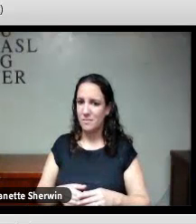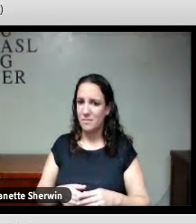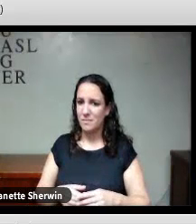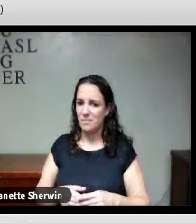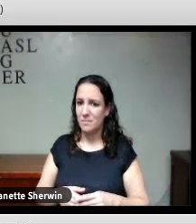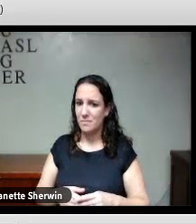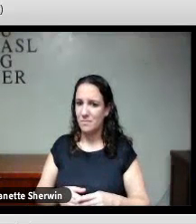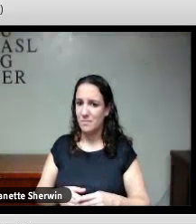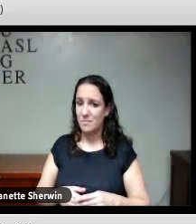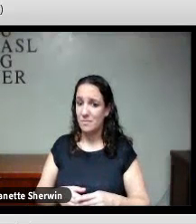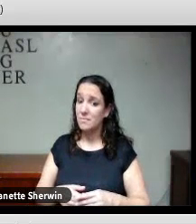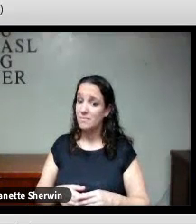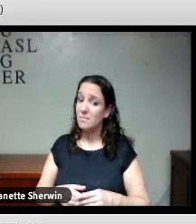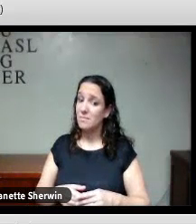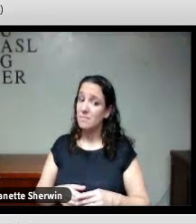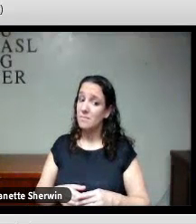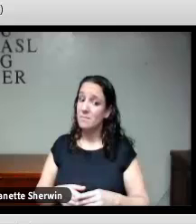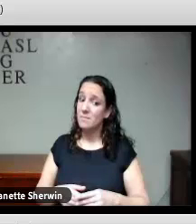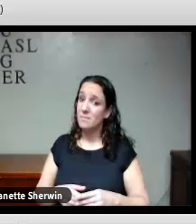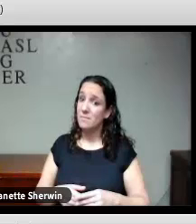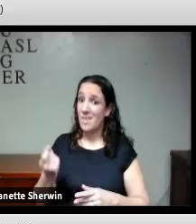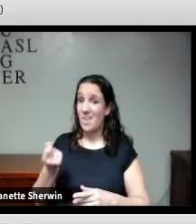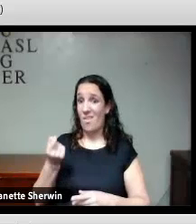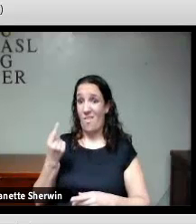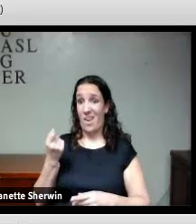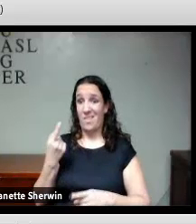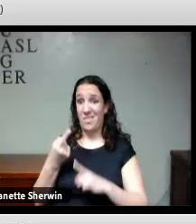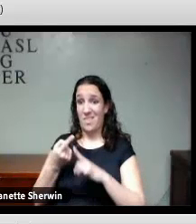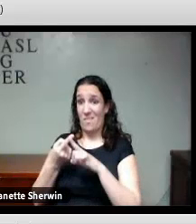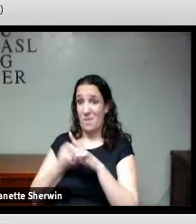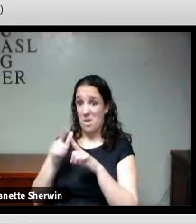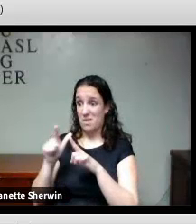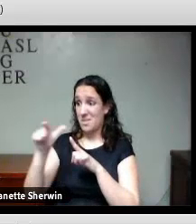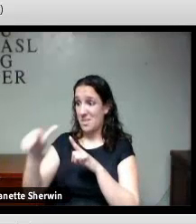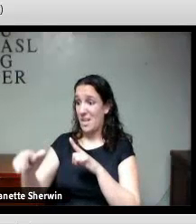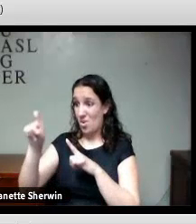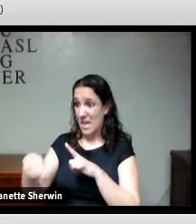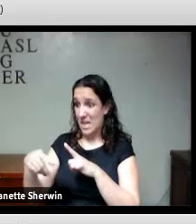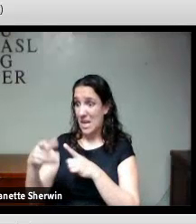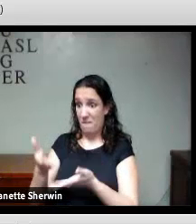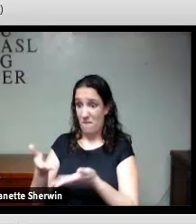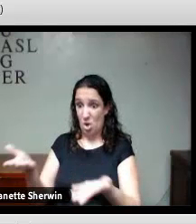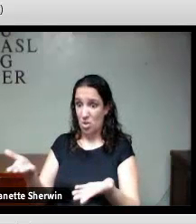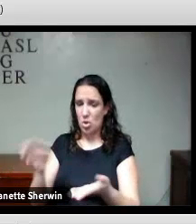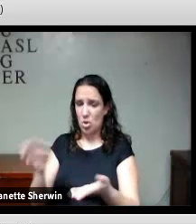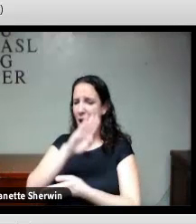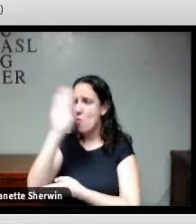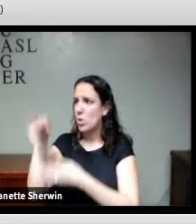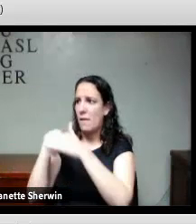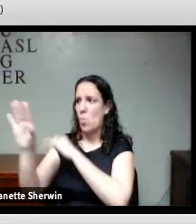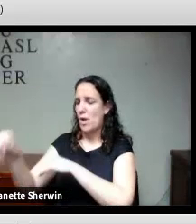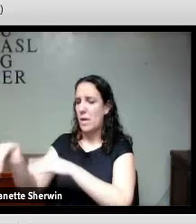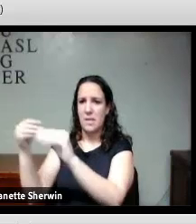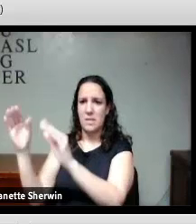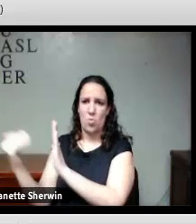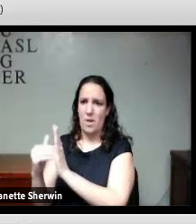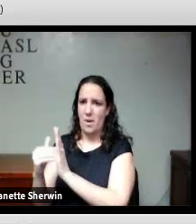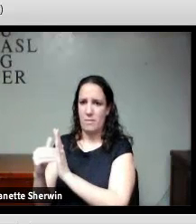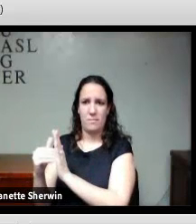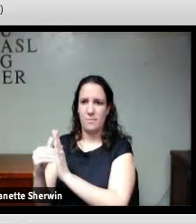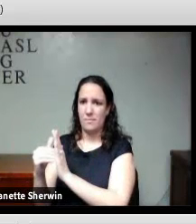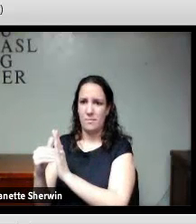some furniture. 11 months later, I didn't even walk into that store. I will never walk into that store because